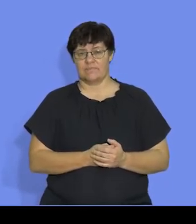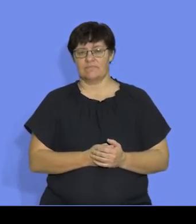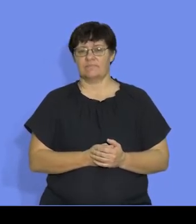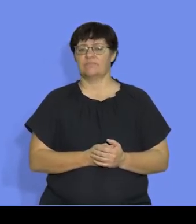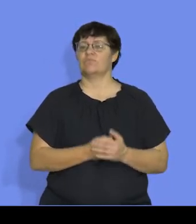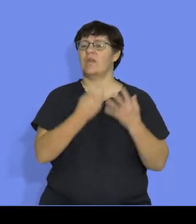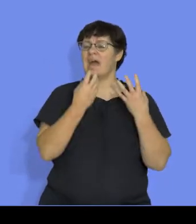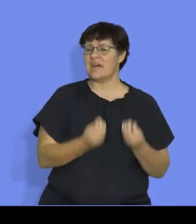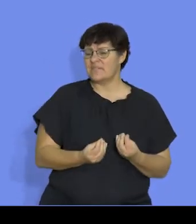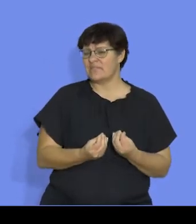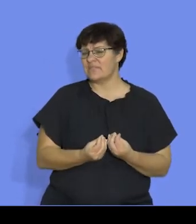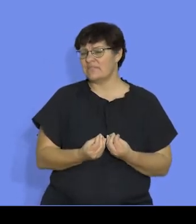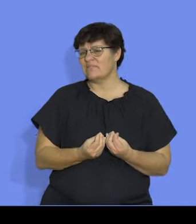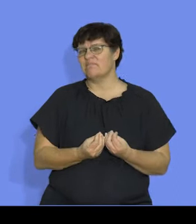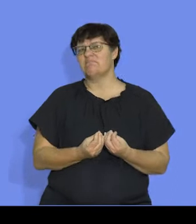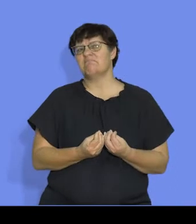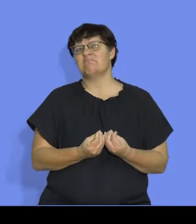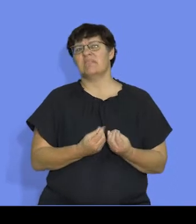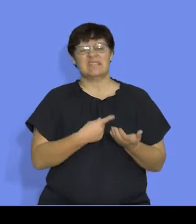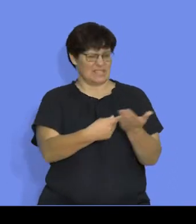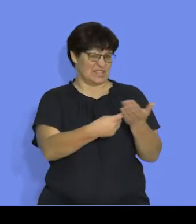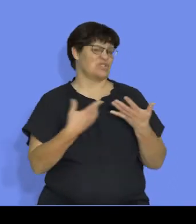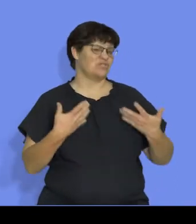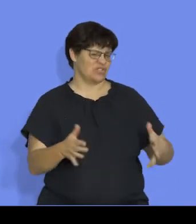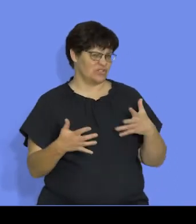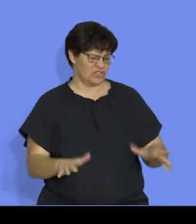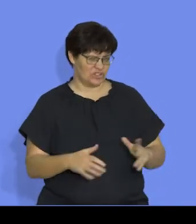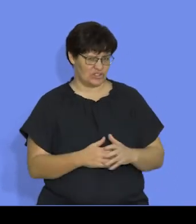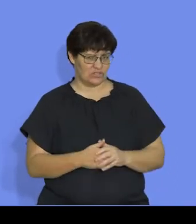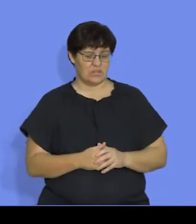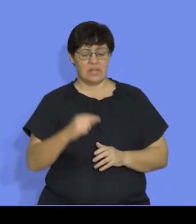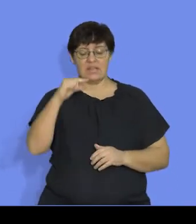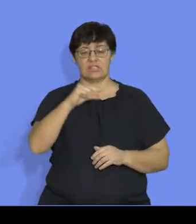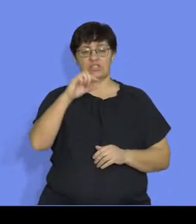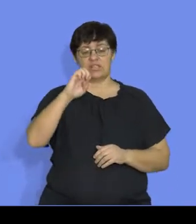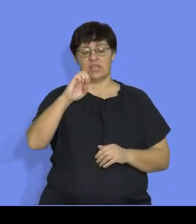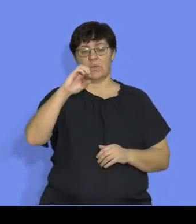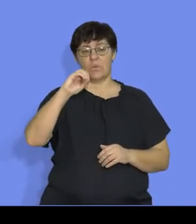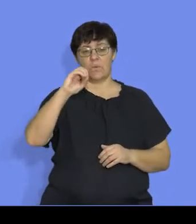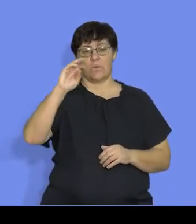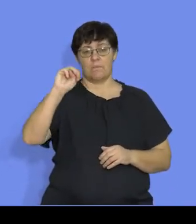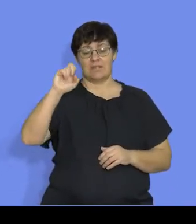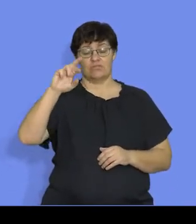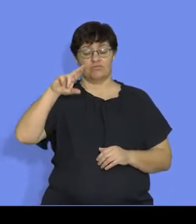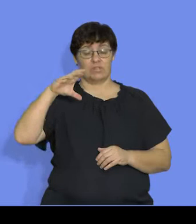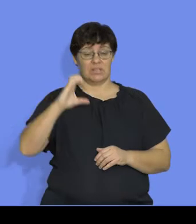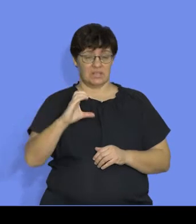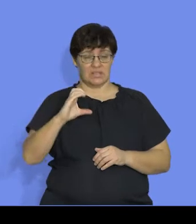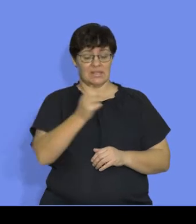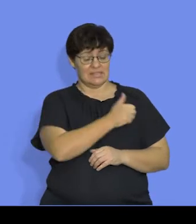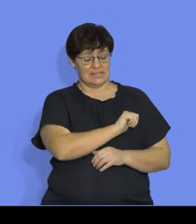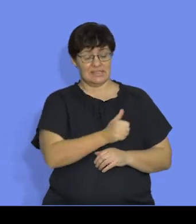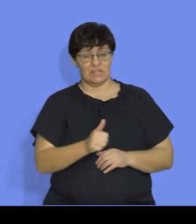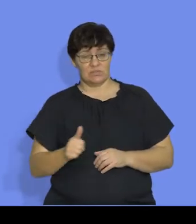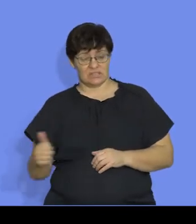So we have just discussed that the main feature of a geometric sequence is the fact that there